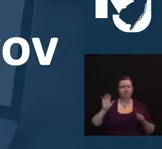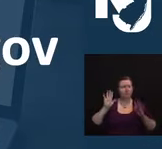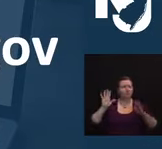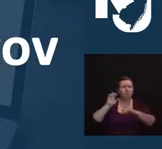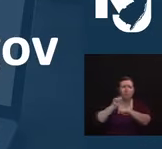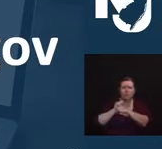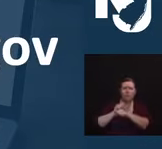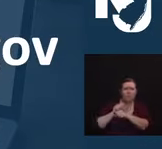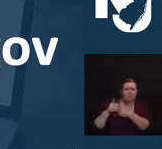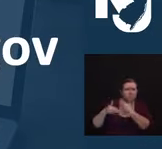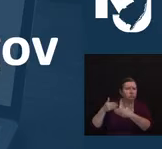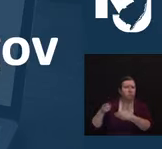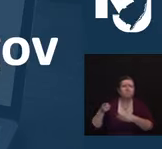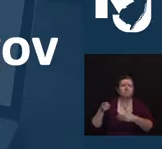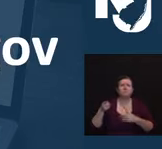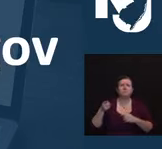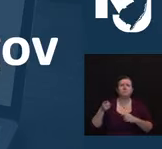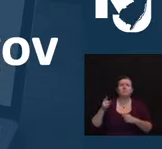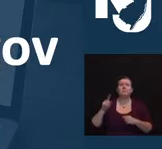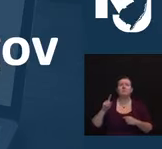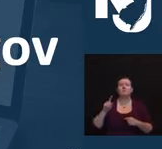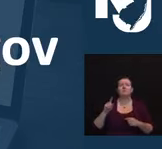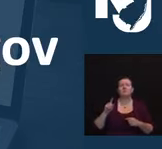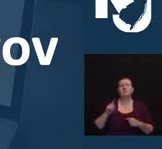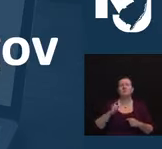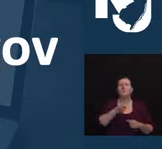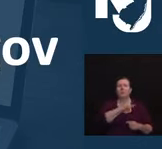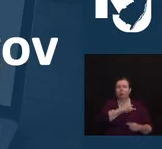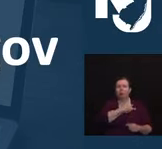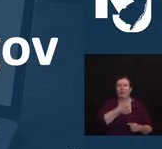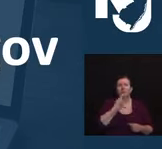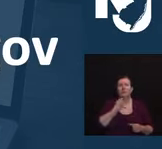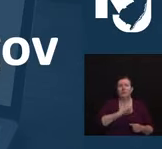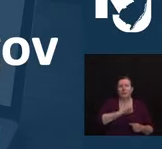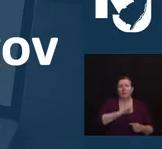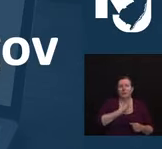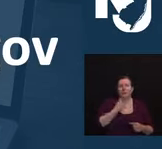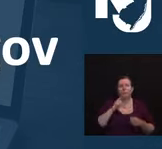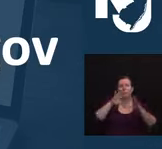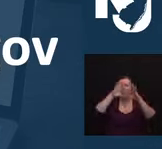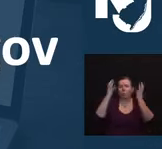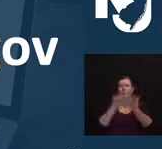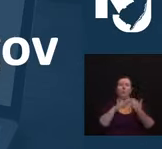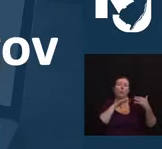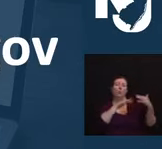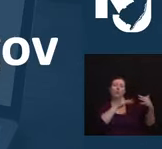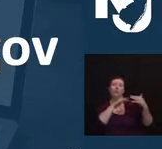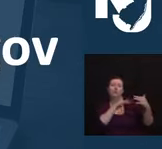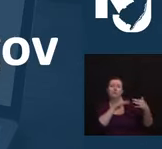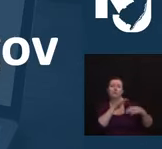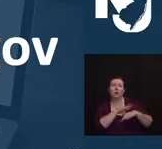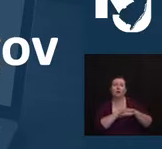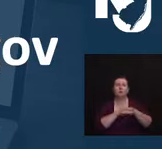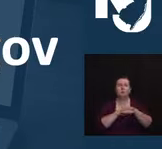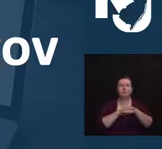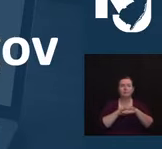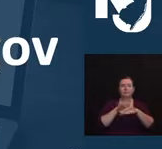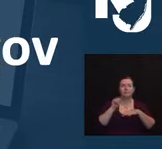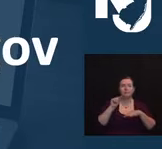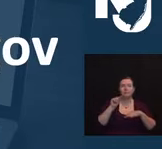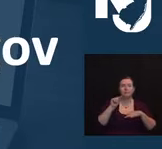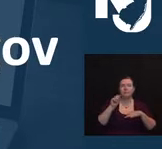Terrorism medals out of legislation that I signed. Bipartisan legislation, Senators Vin Gopal and Chris